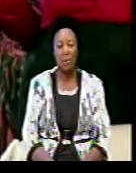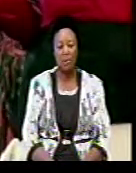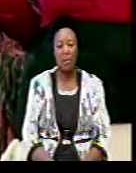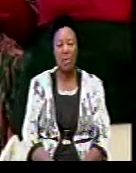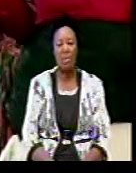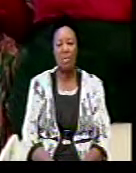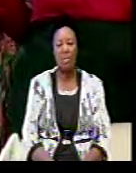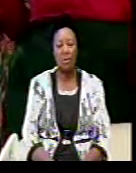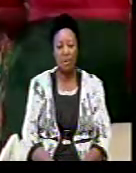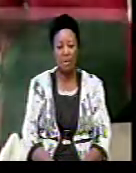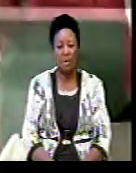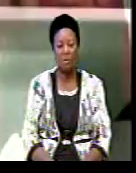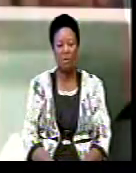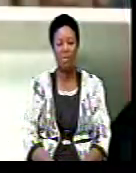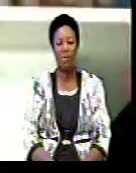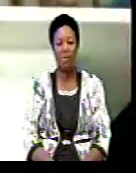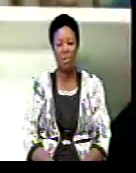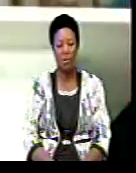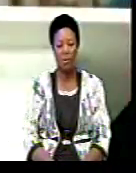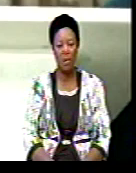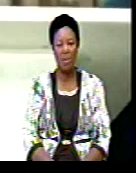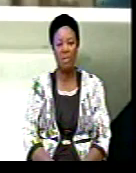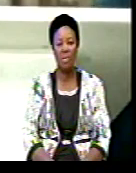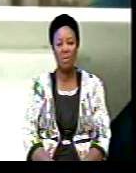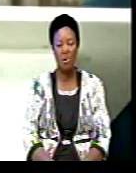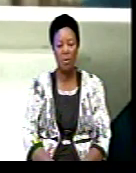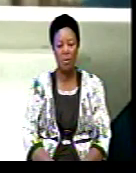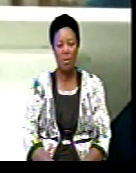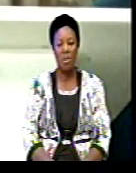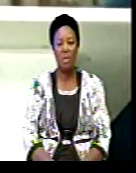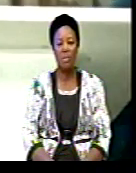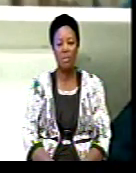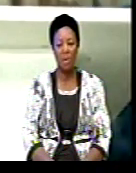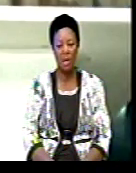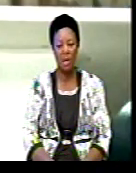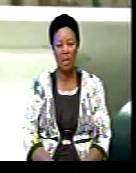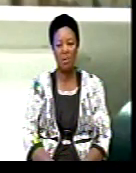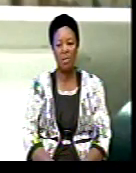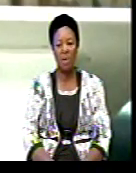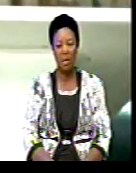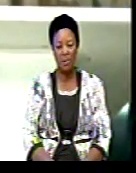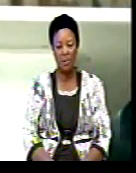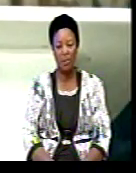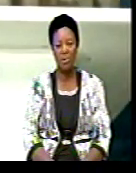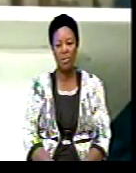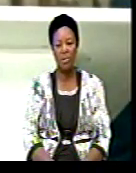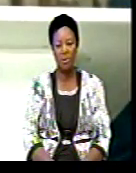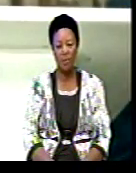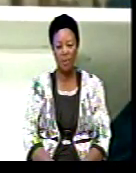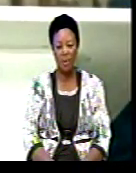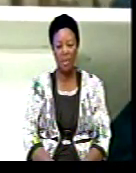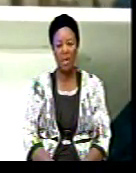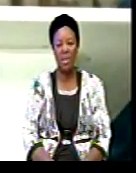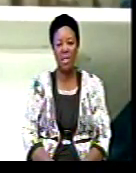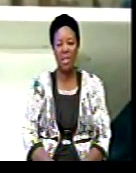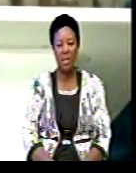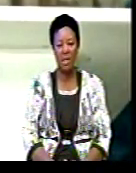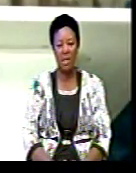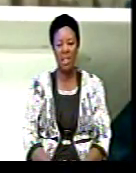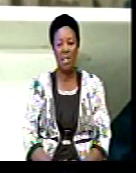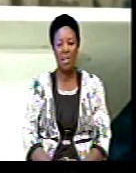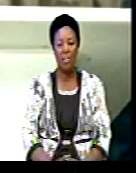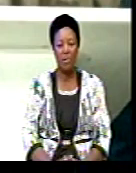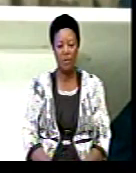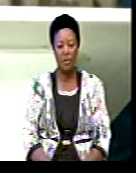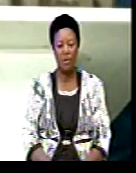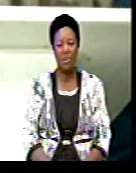Tonight again, yesterday came and gone. Tonight will you remain the way you are? Brother, are you not